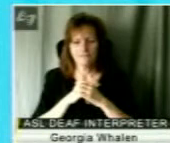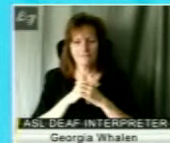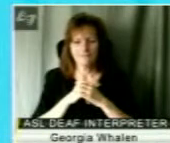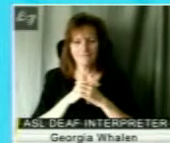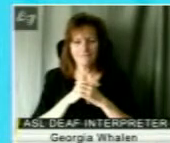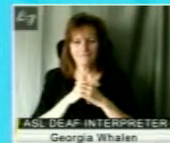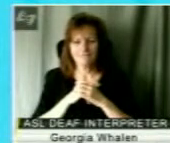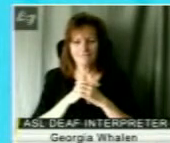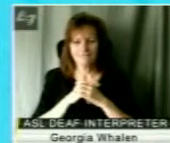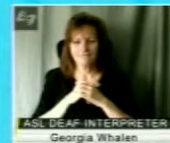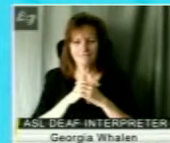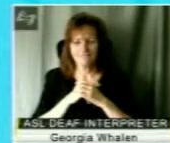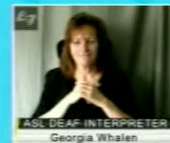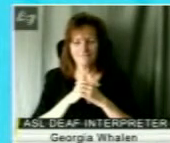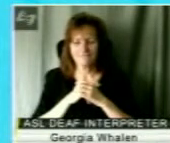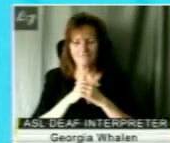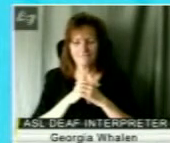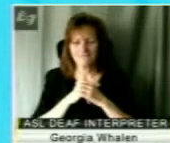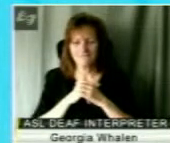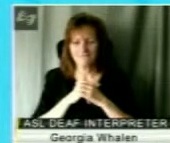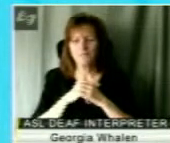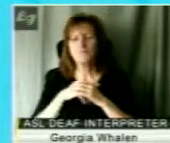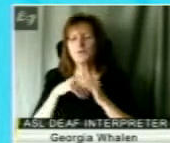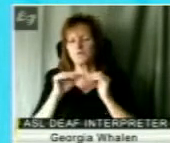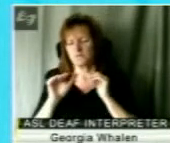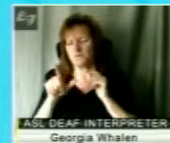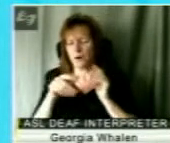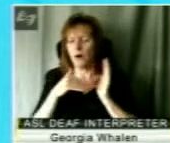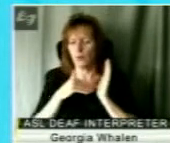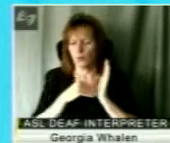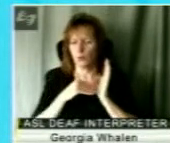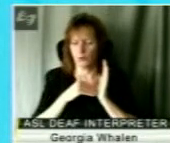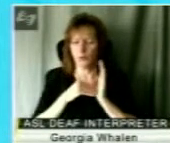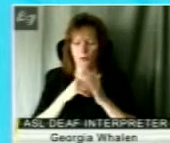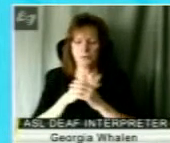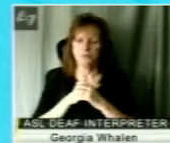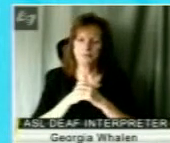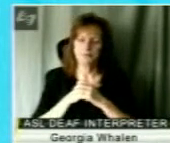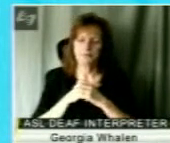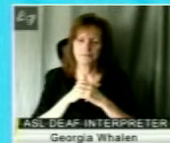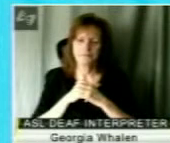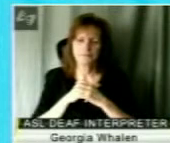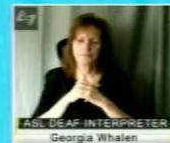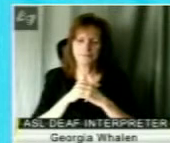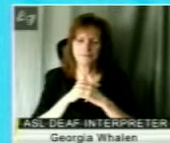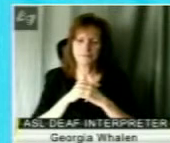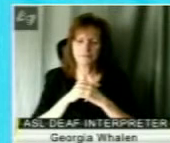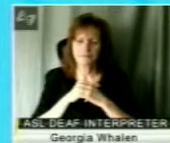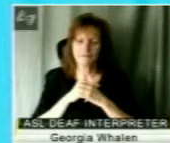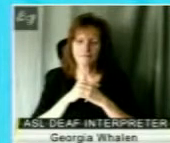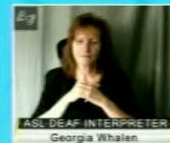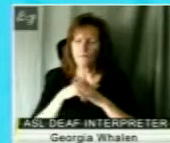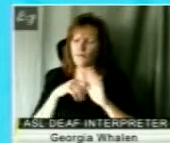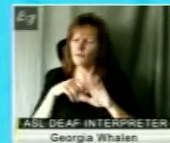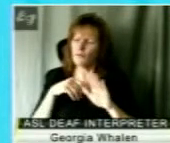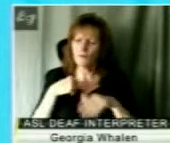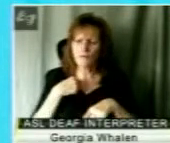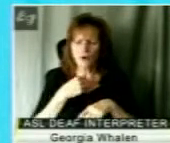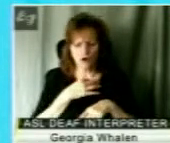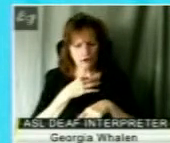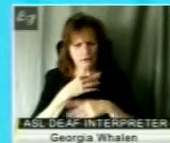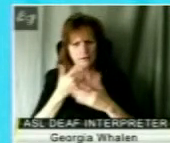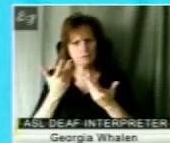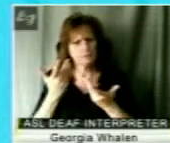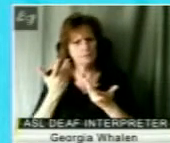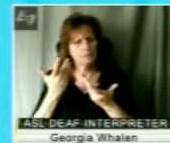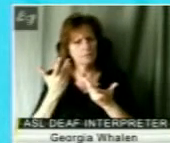Thank you. My question is for Dr. Richardson. I just wanted to check in and see what the